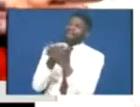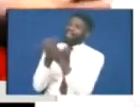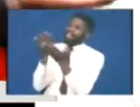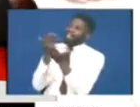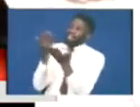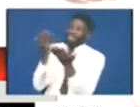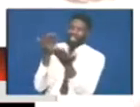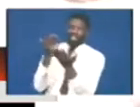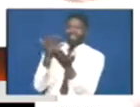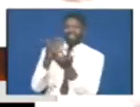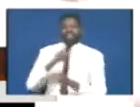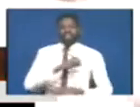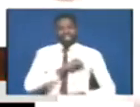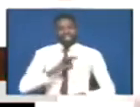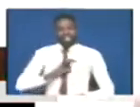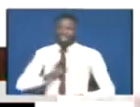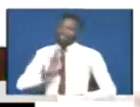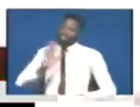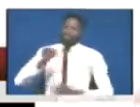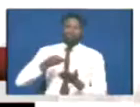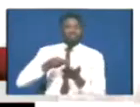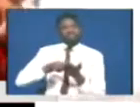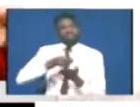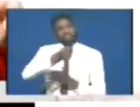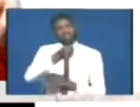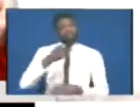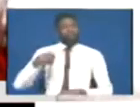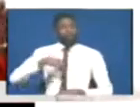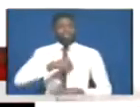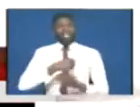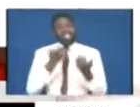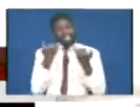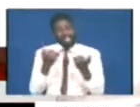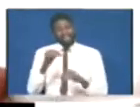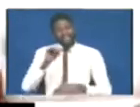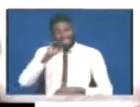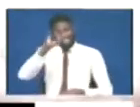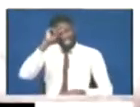So that's why we're asking for government now to protect us,